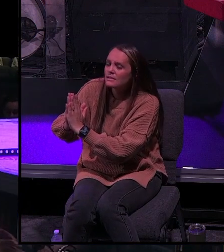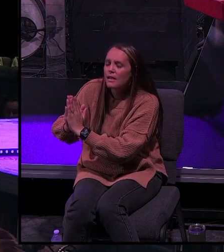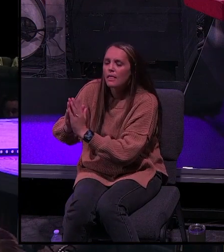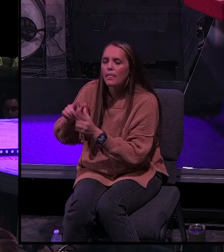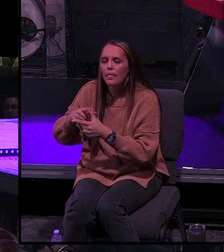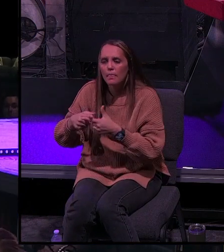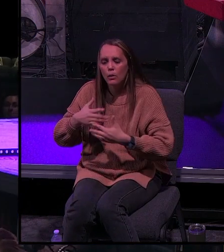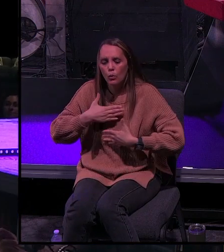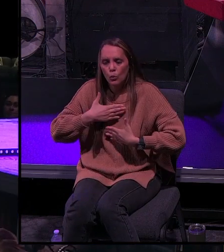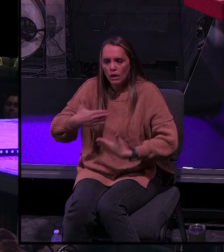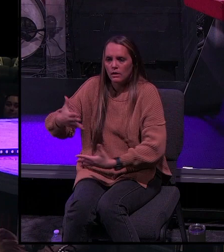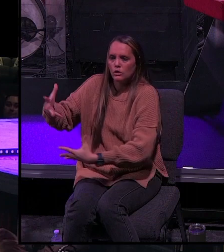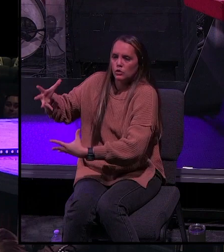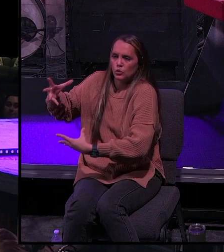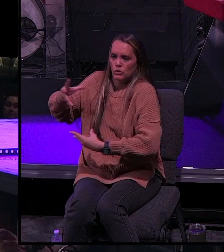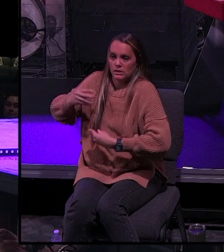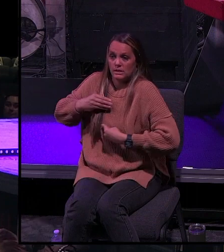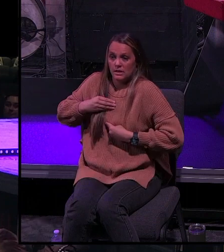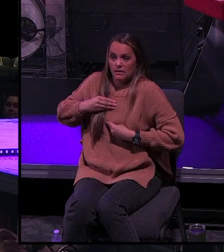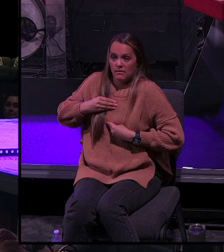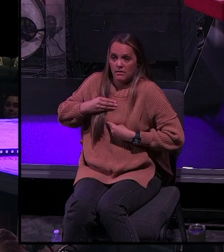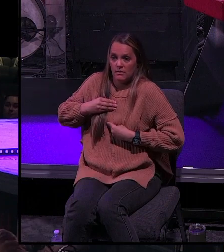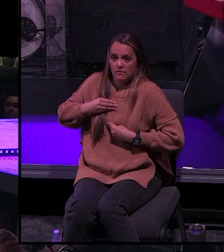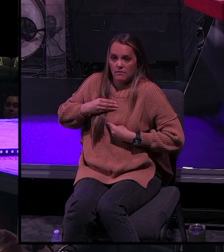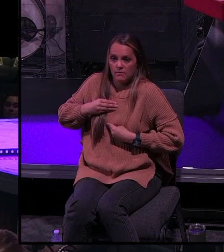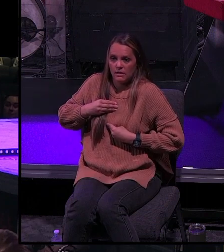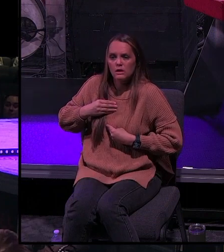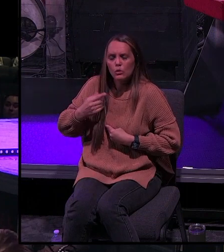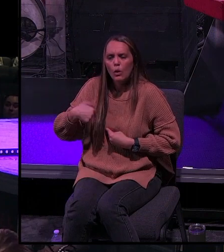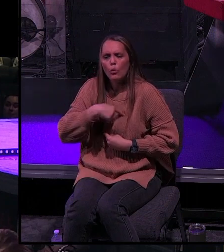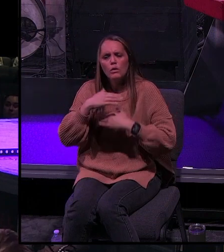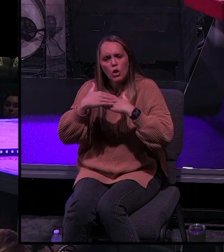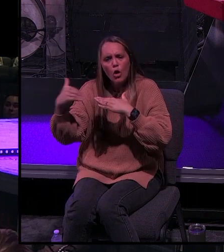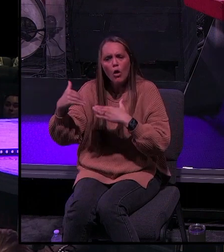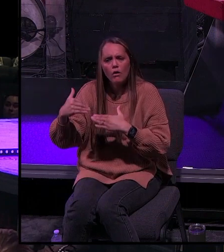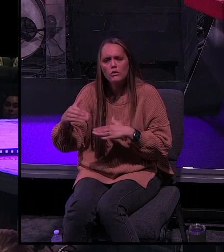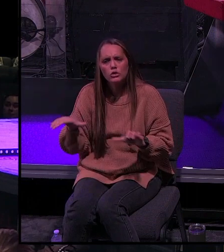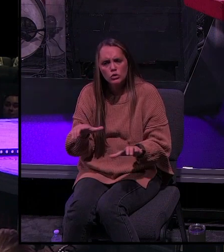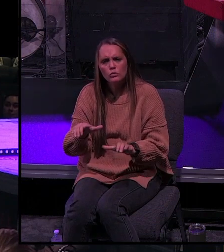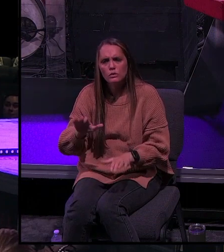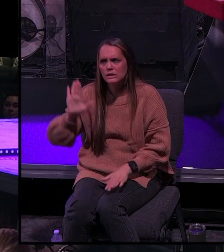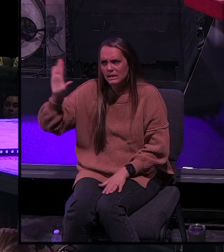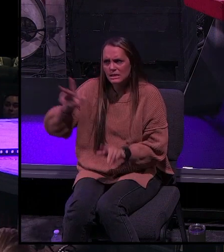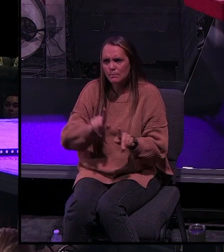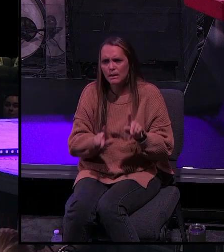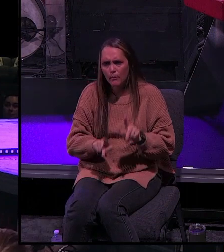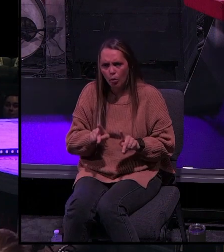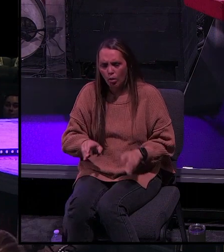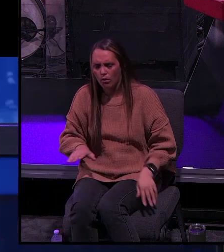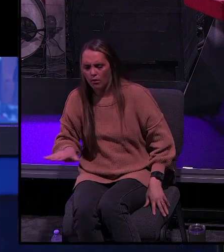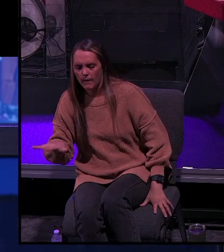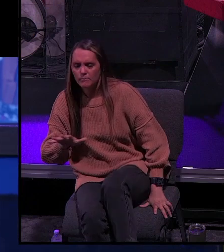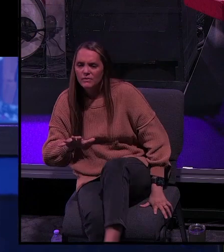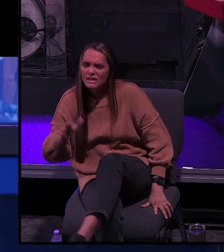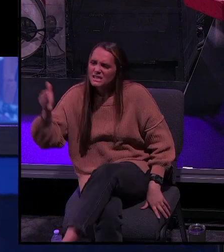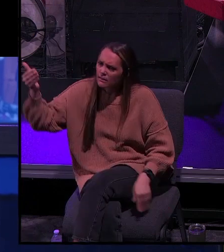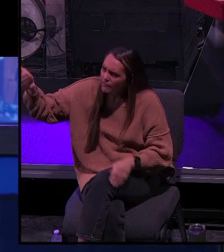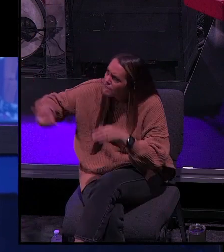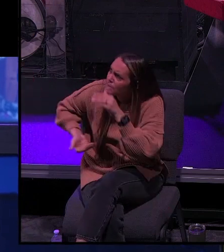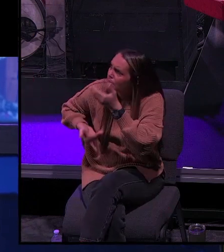us. That's what we're called to be today. That's what we're called to do as his people. To invite